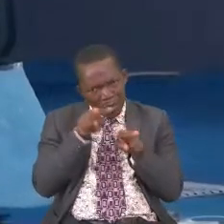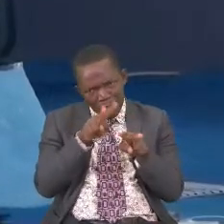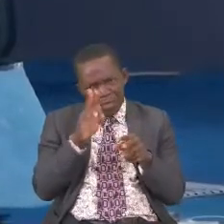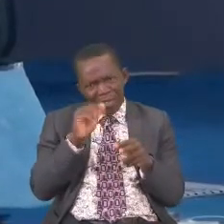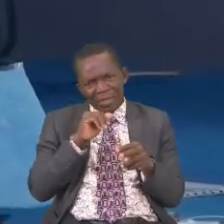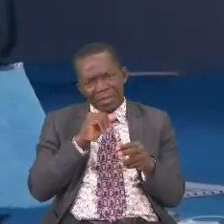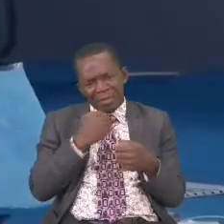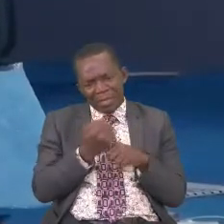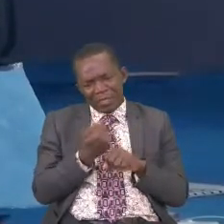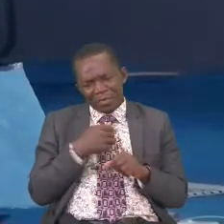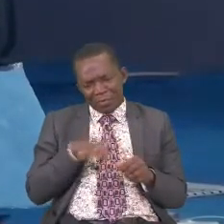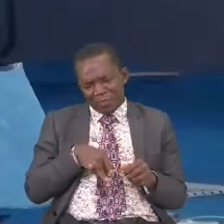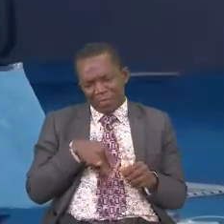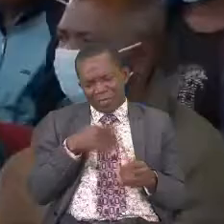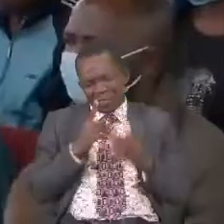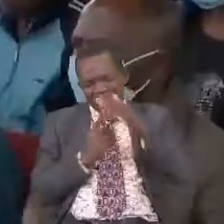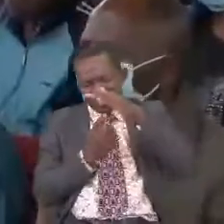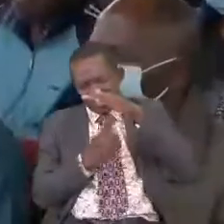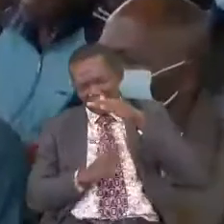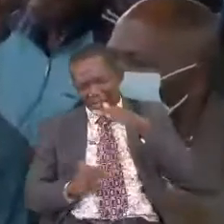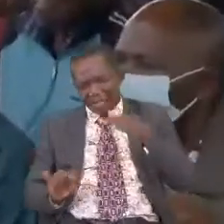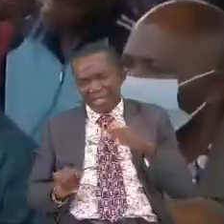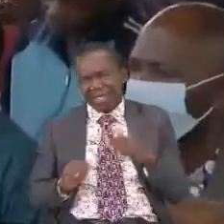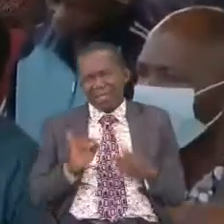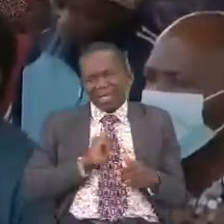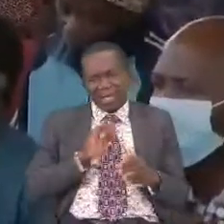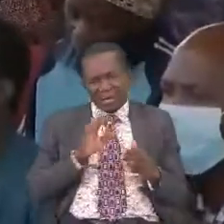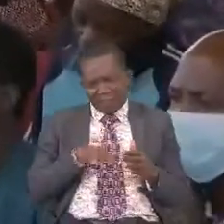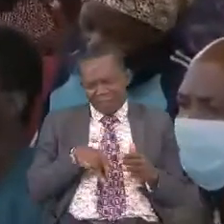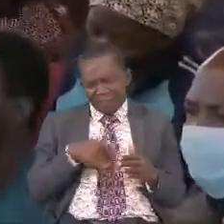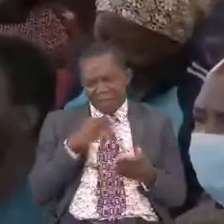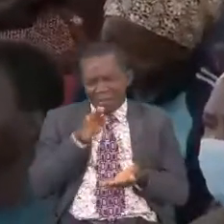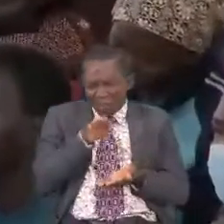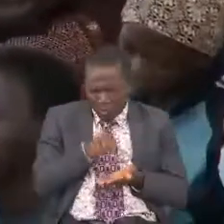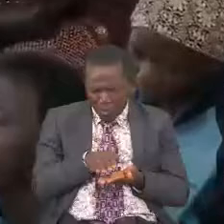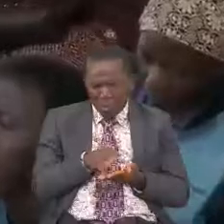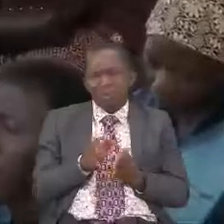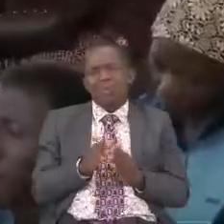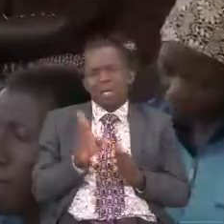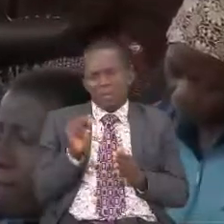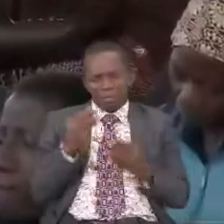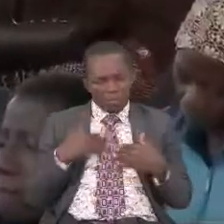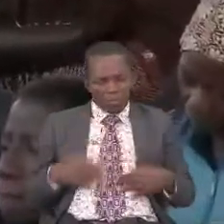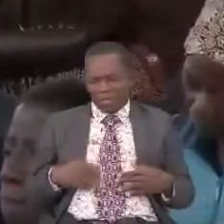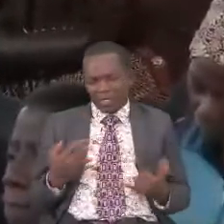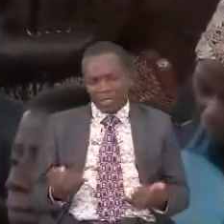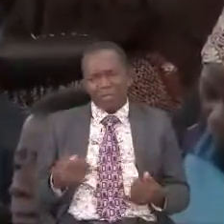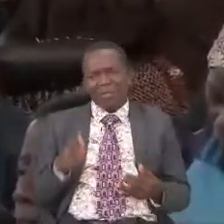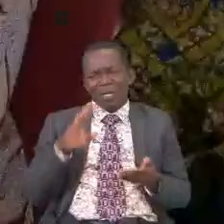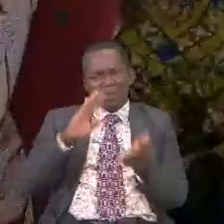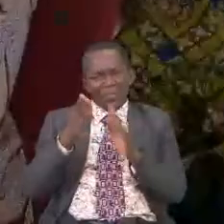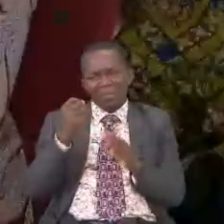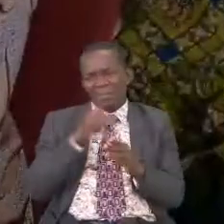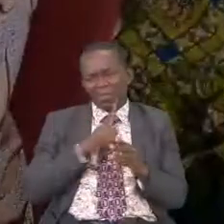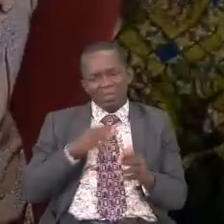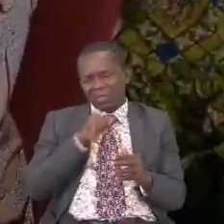me, I feel I'm sinking now. I am belittled. I'm like a nobody now. So the presence of God is not that. The presence of